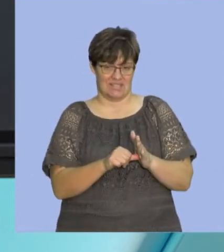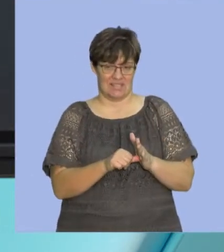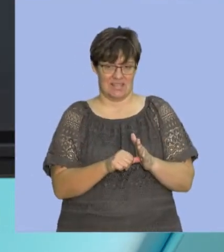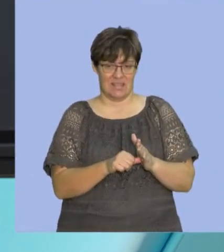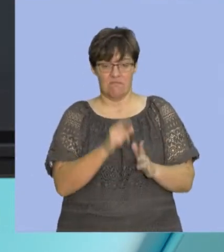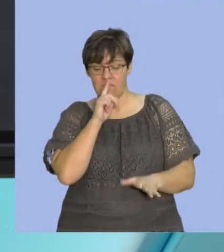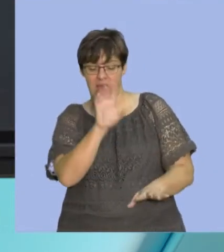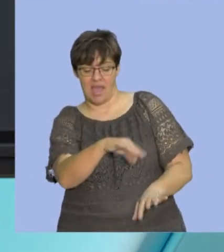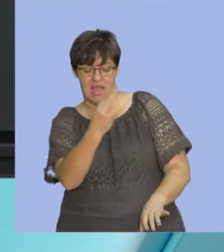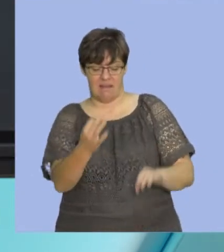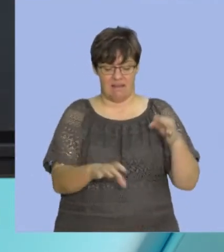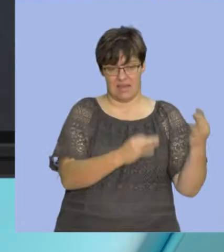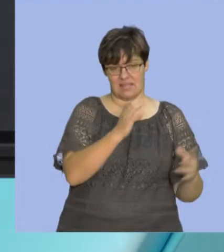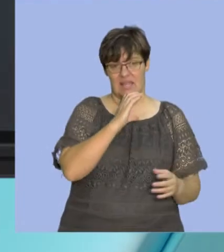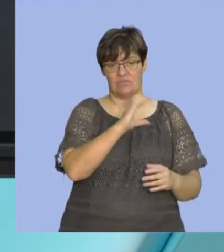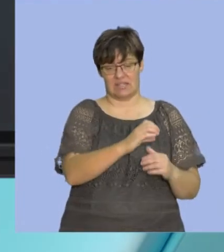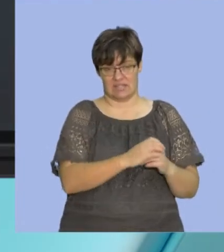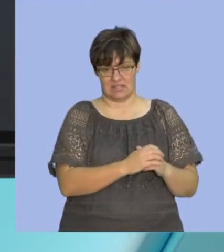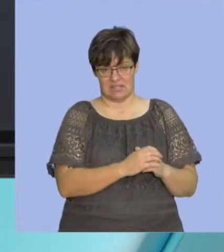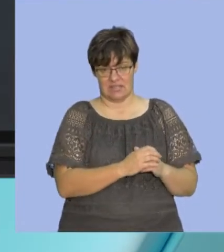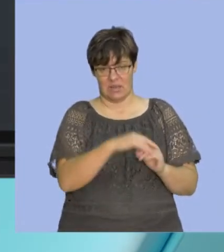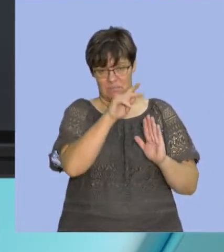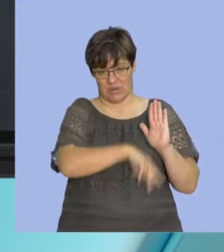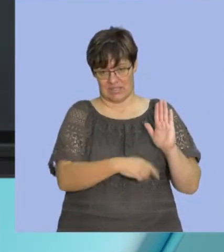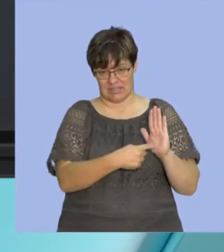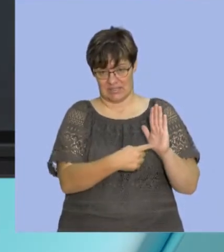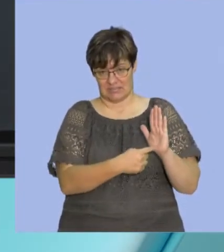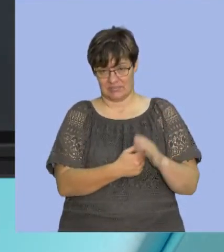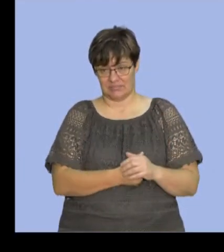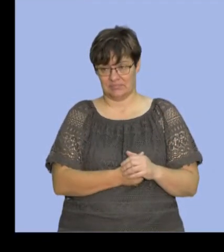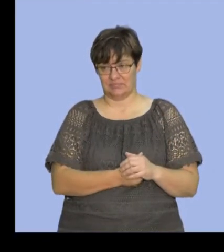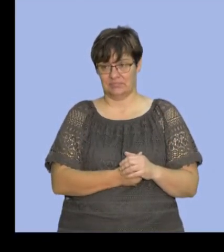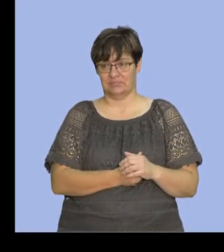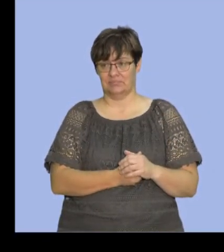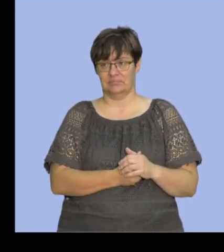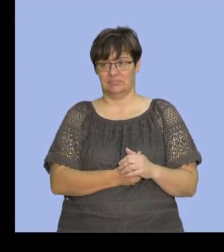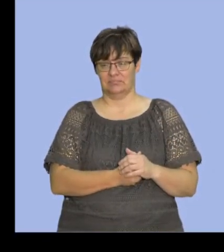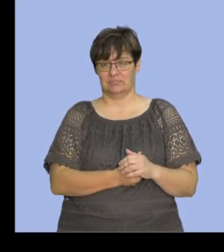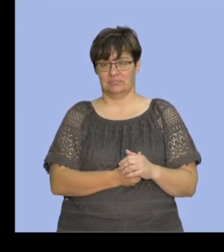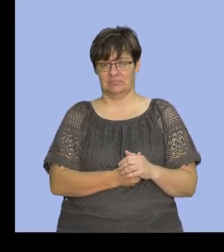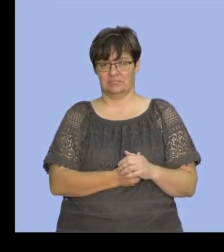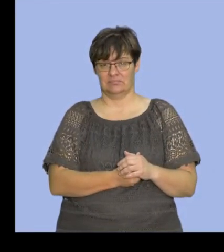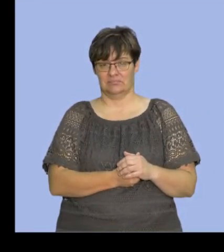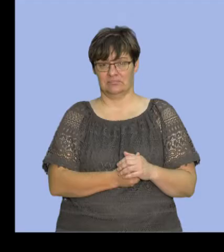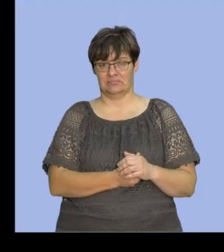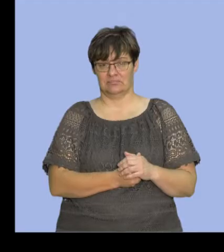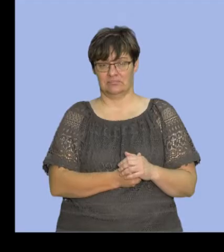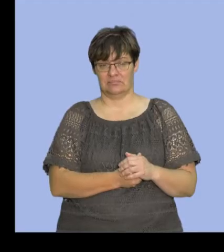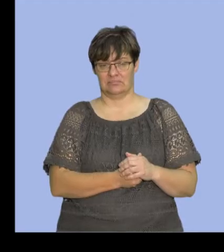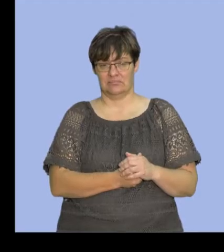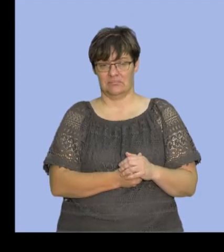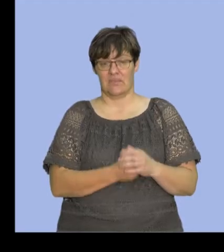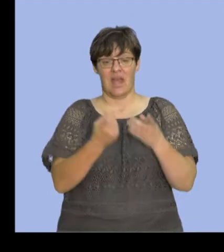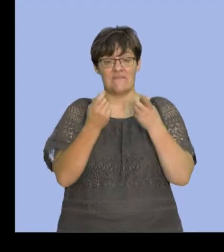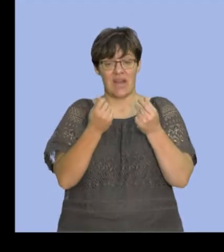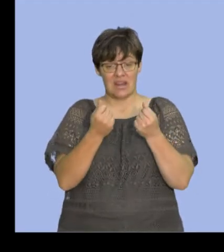we are analyzing the credit policy, okay? Then the